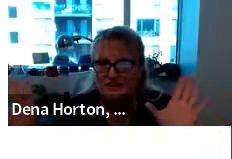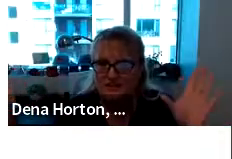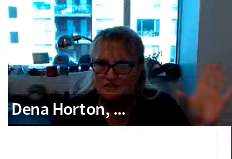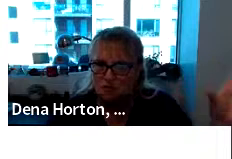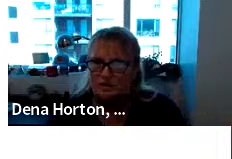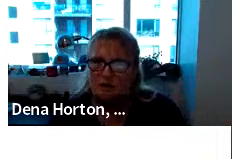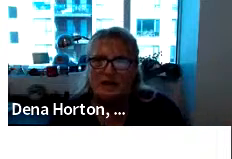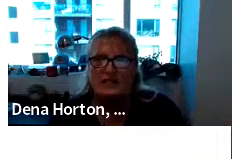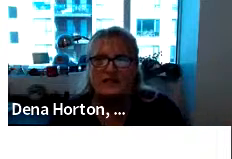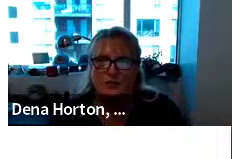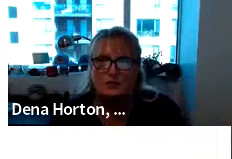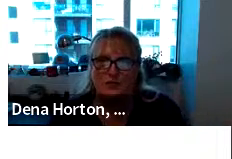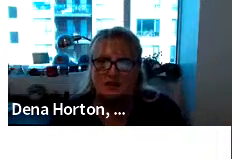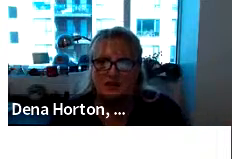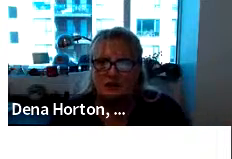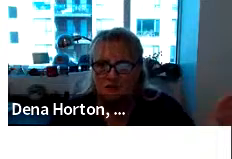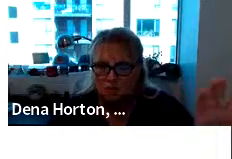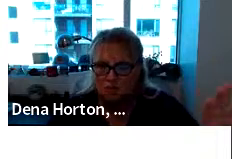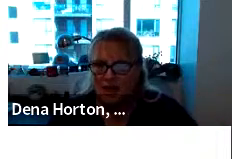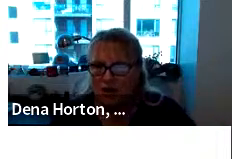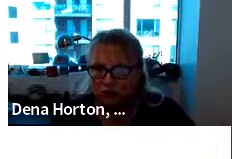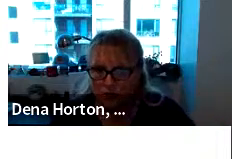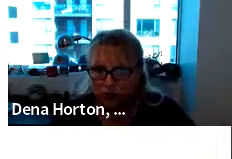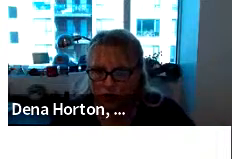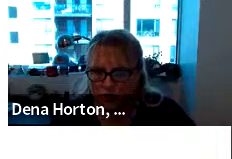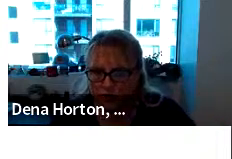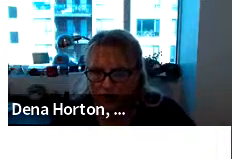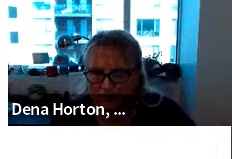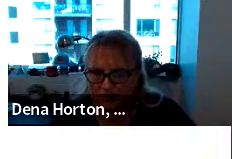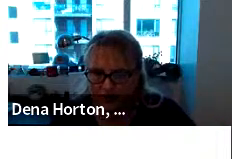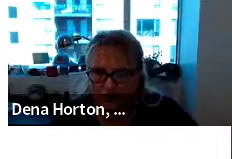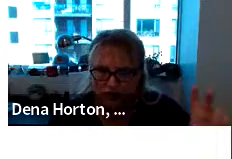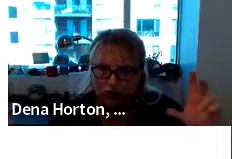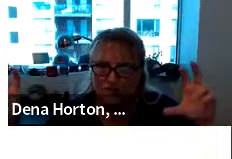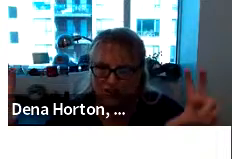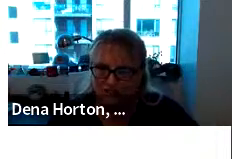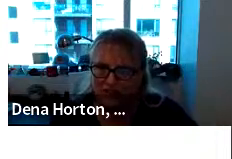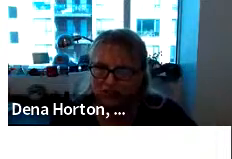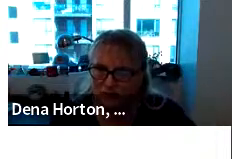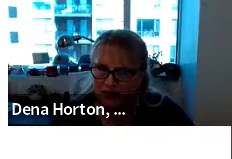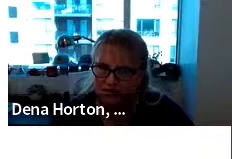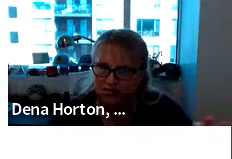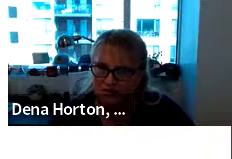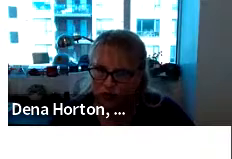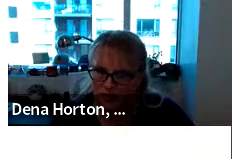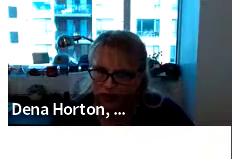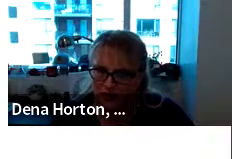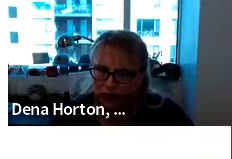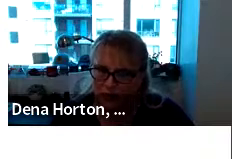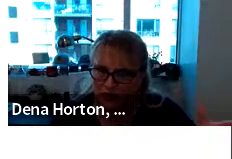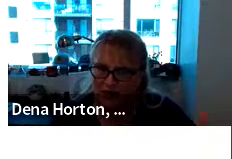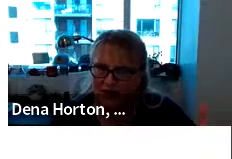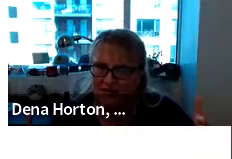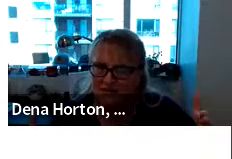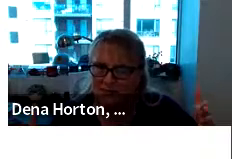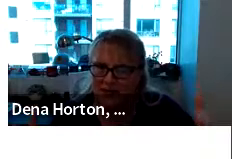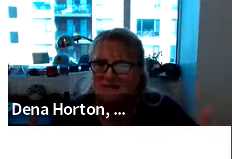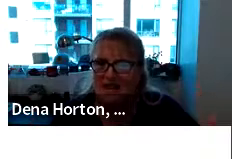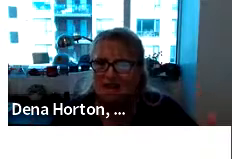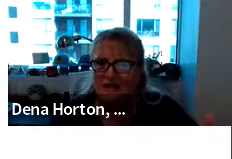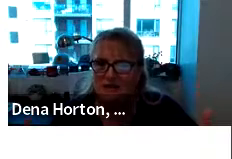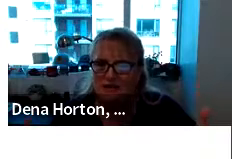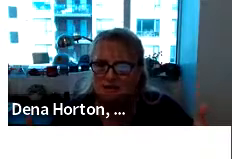300 is to where the pilings would be to allow for sort of like advanced maintenance dredging that would be needed